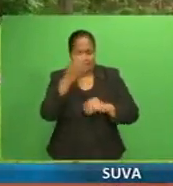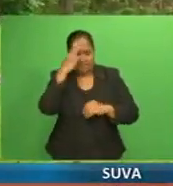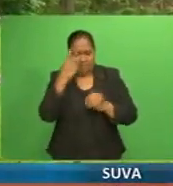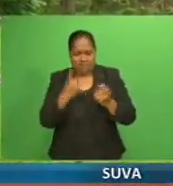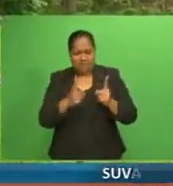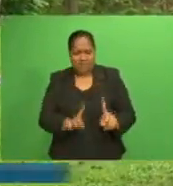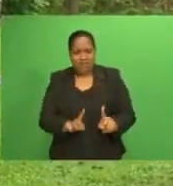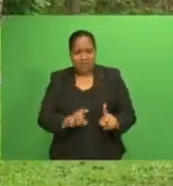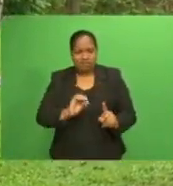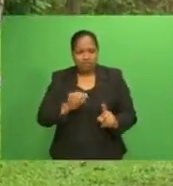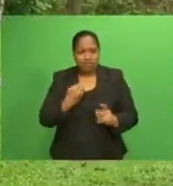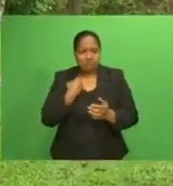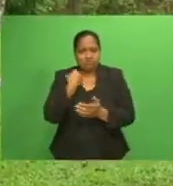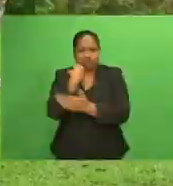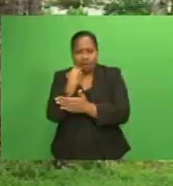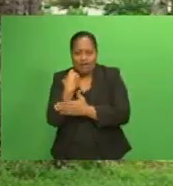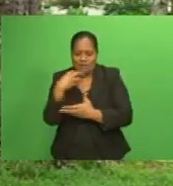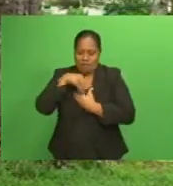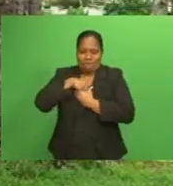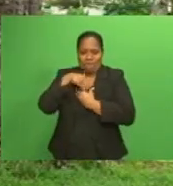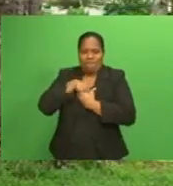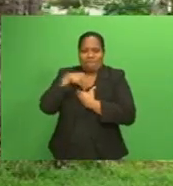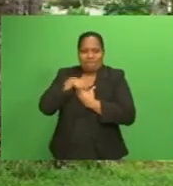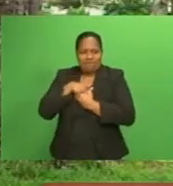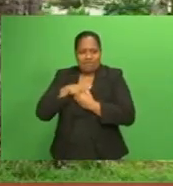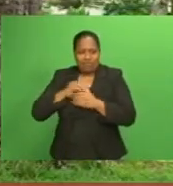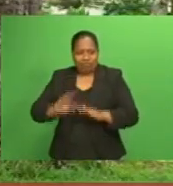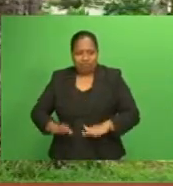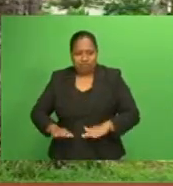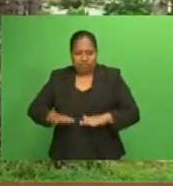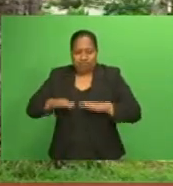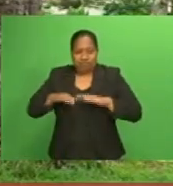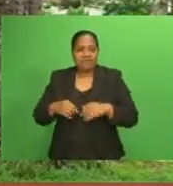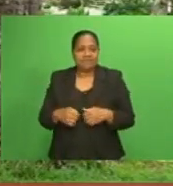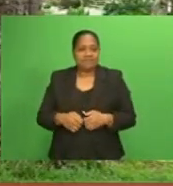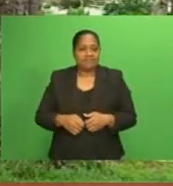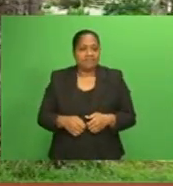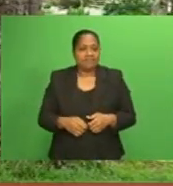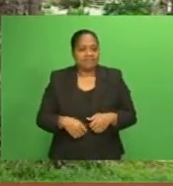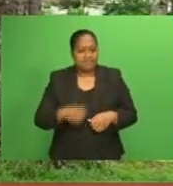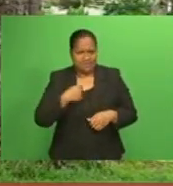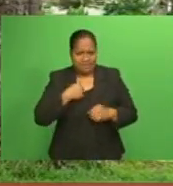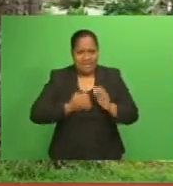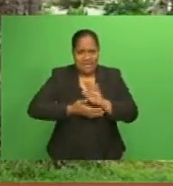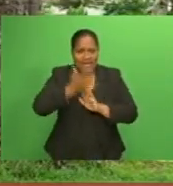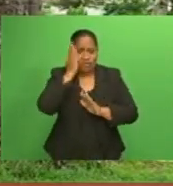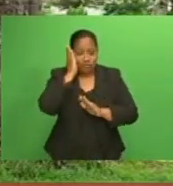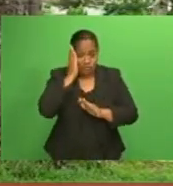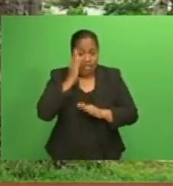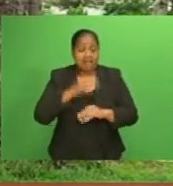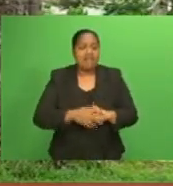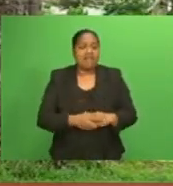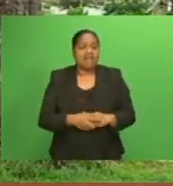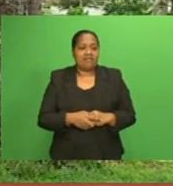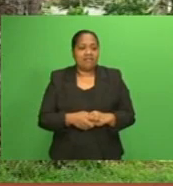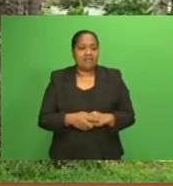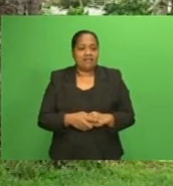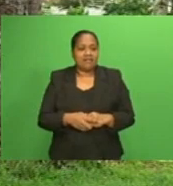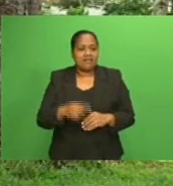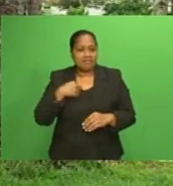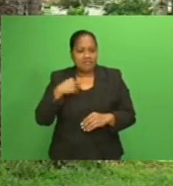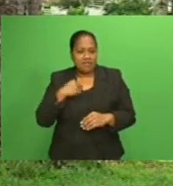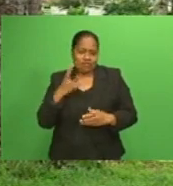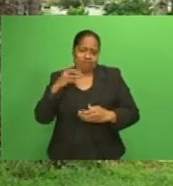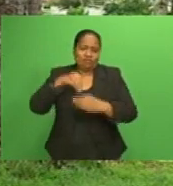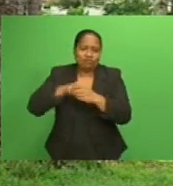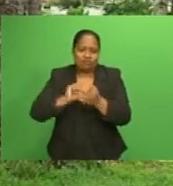to fill that void in his life. Rugby was in my blood, even though I was in secondary school. And I was so fortunate that rugby